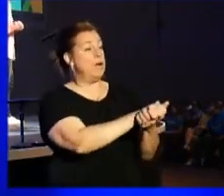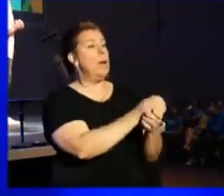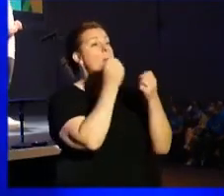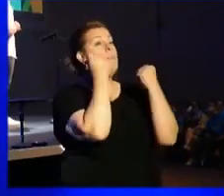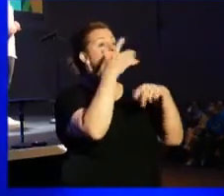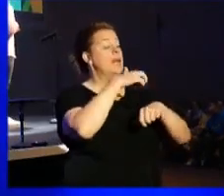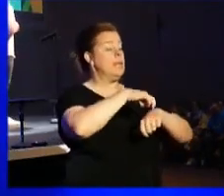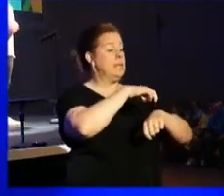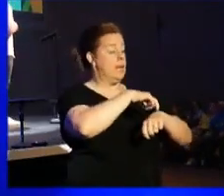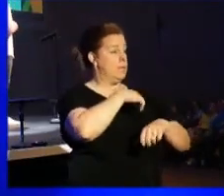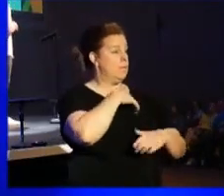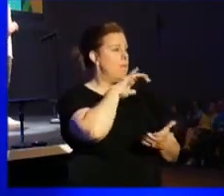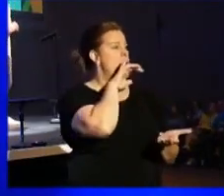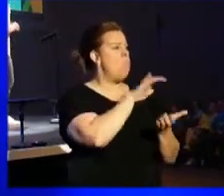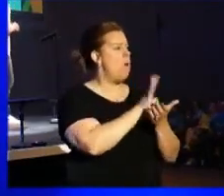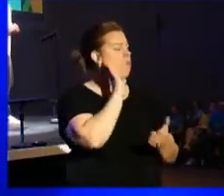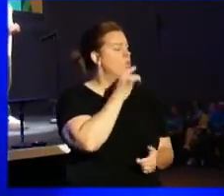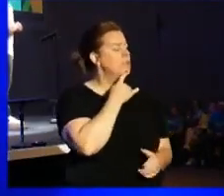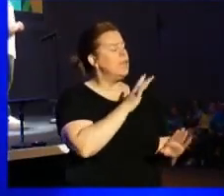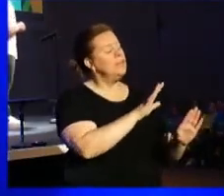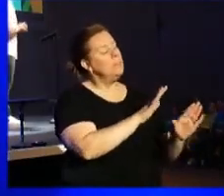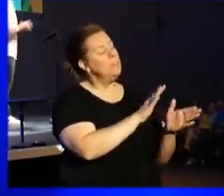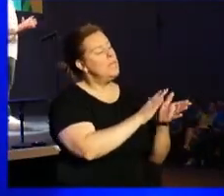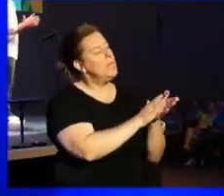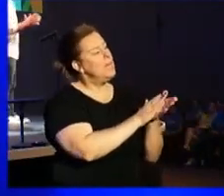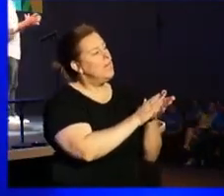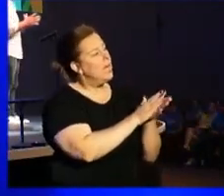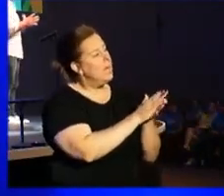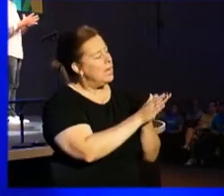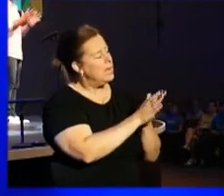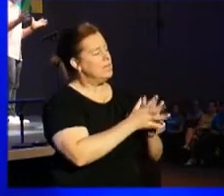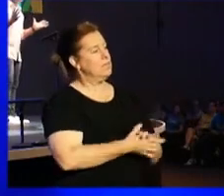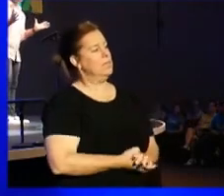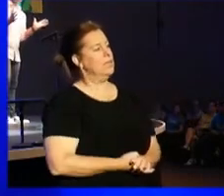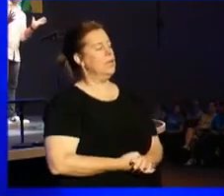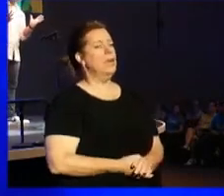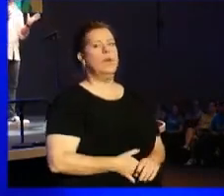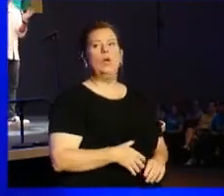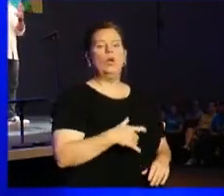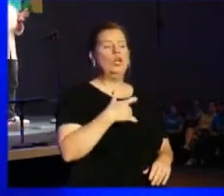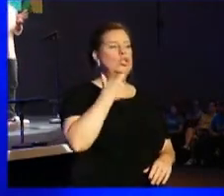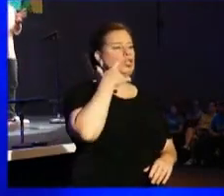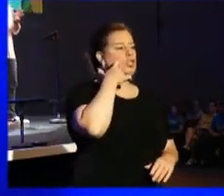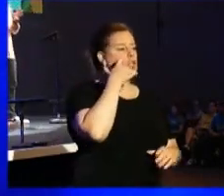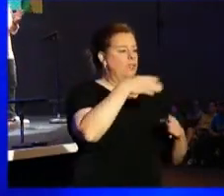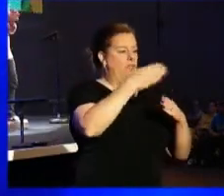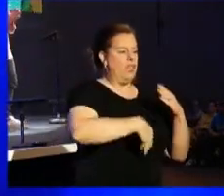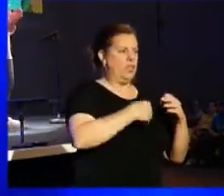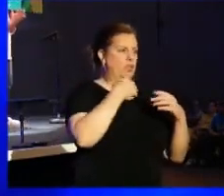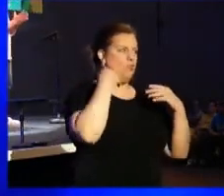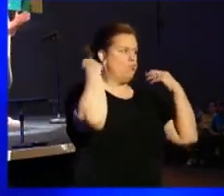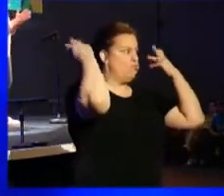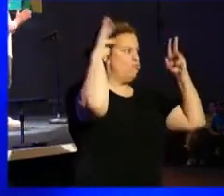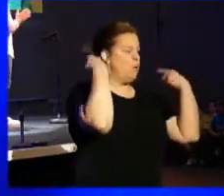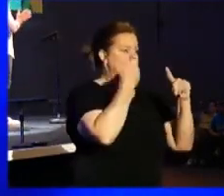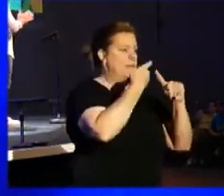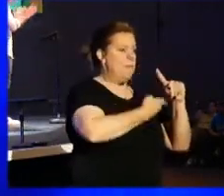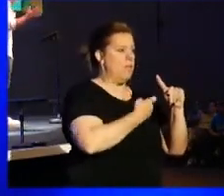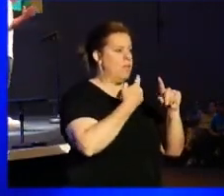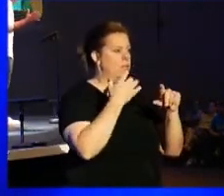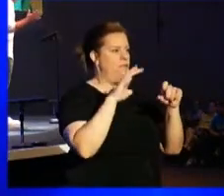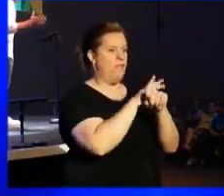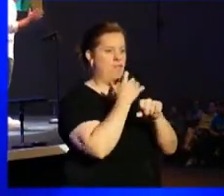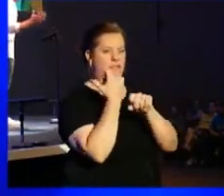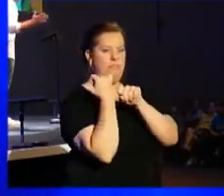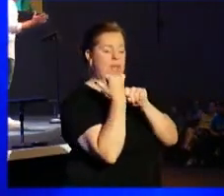me, be nice. We just got through a crazy month of a lot of baseball. Our kids played like